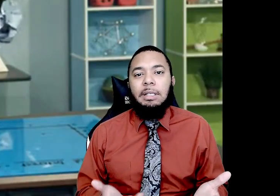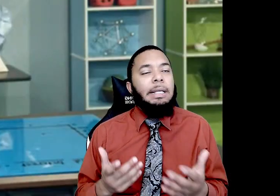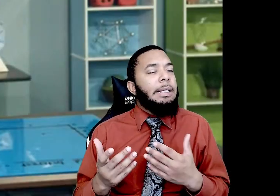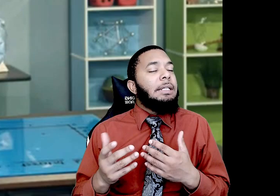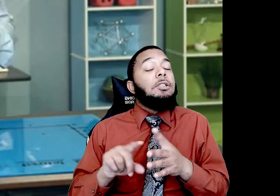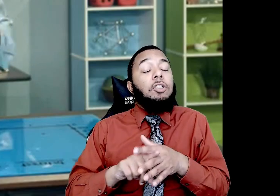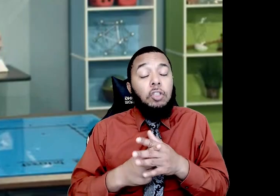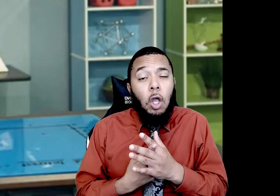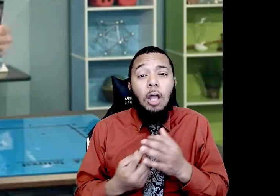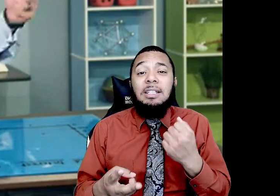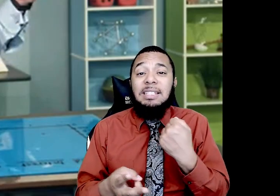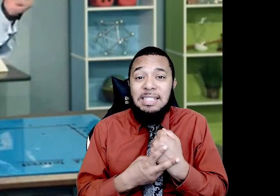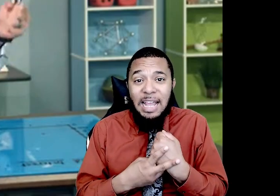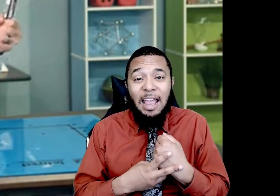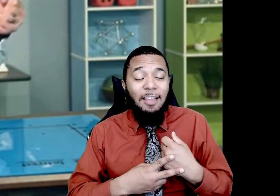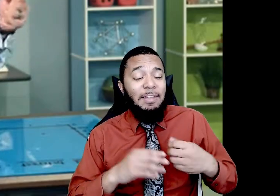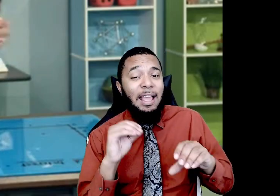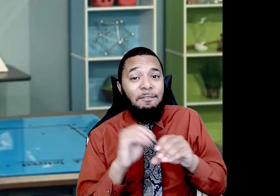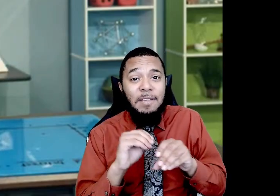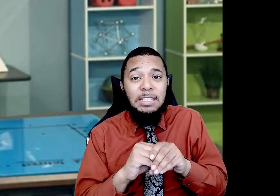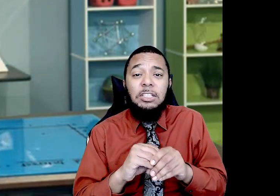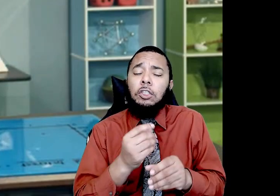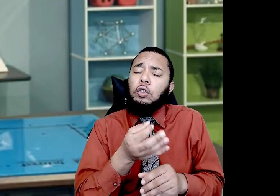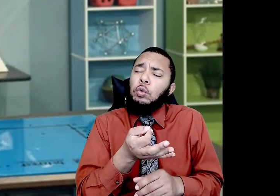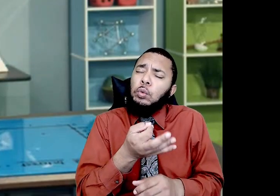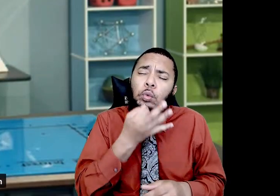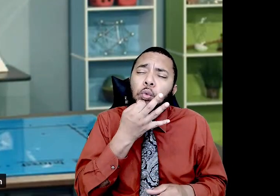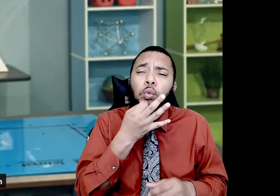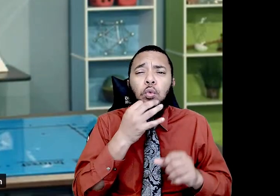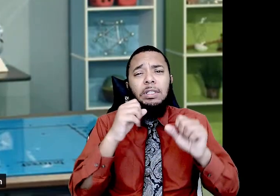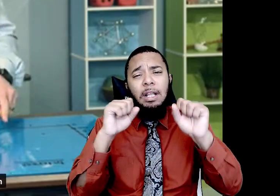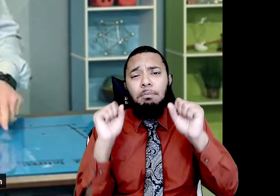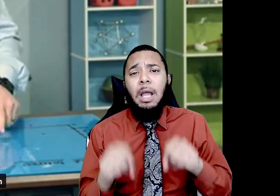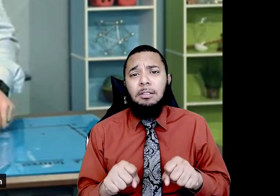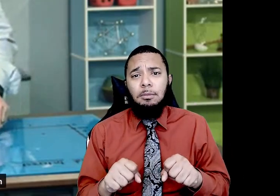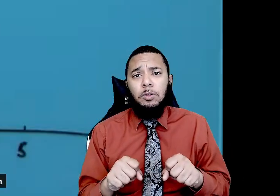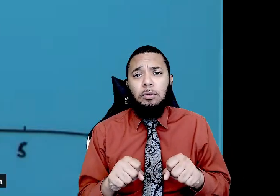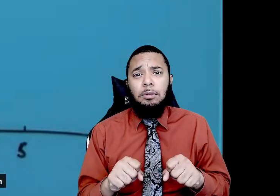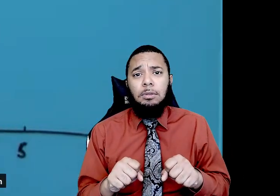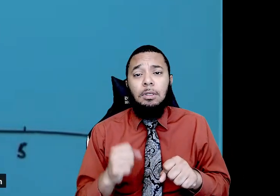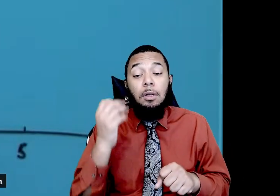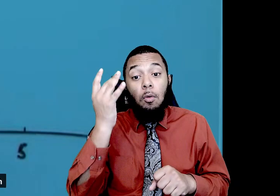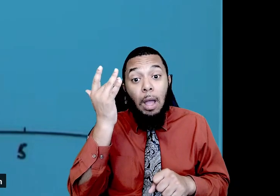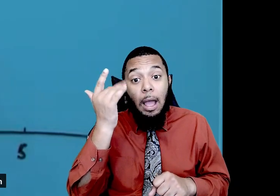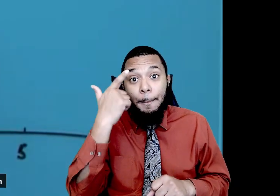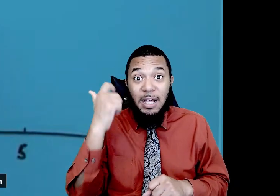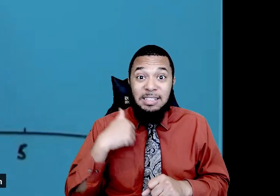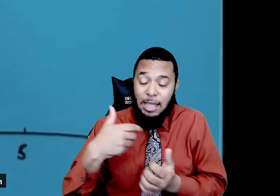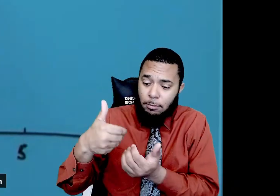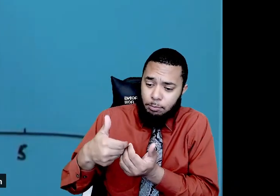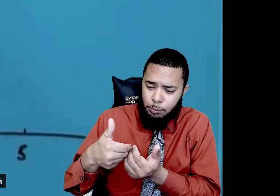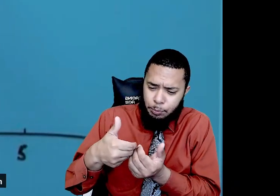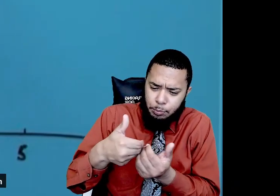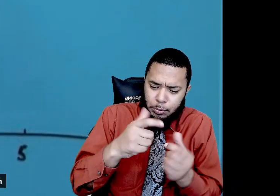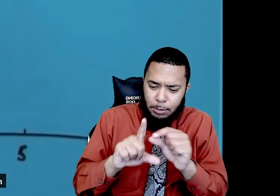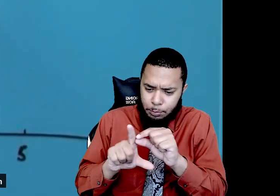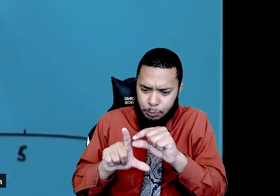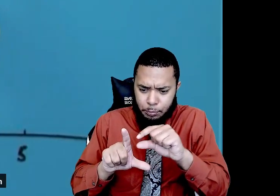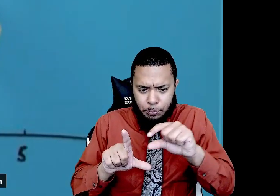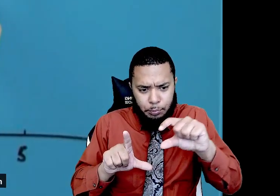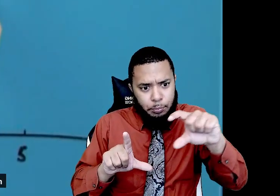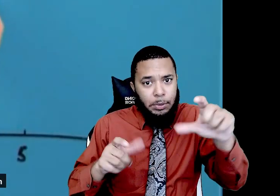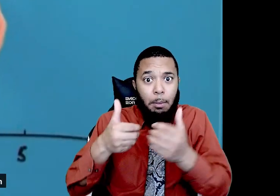saving and investing your money as soon as humanly possible, because you only get this spread of extra